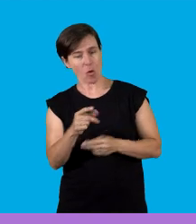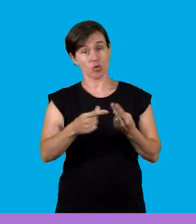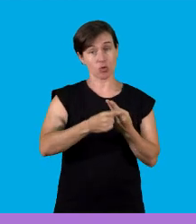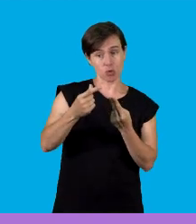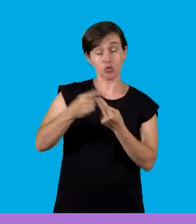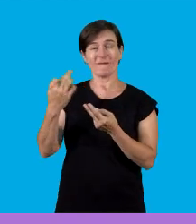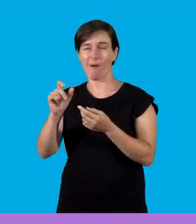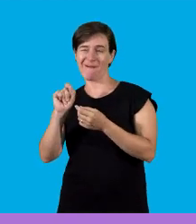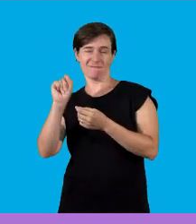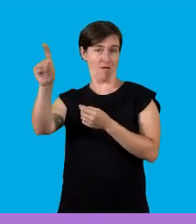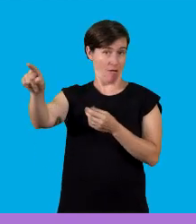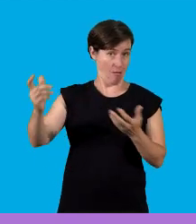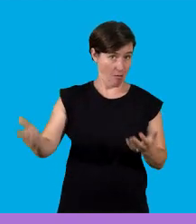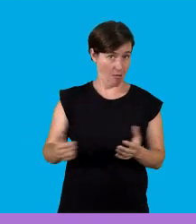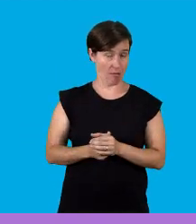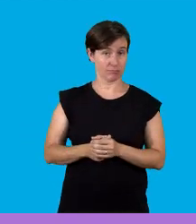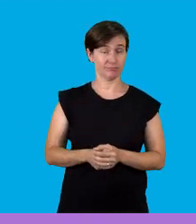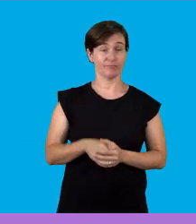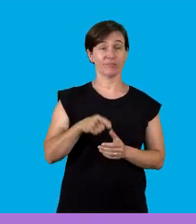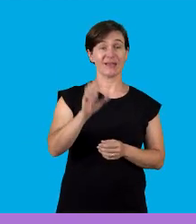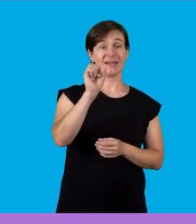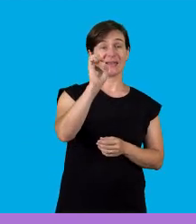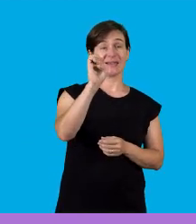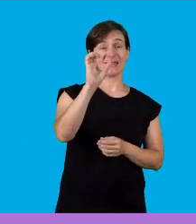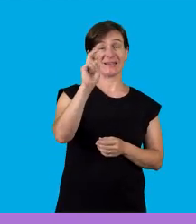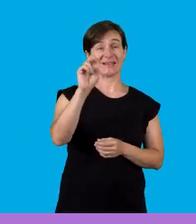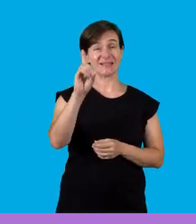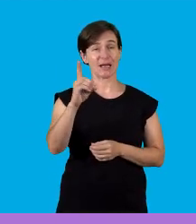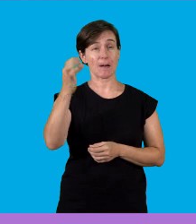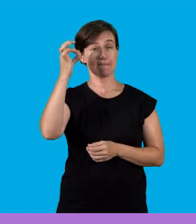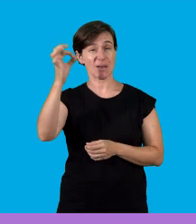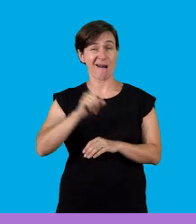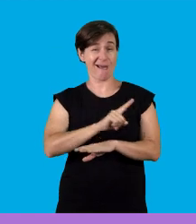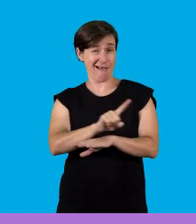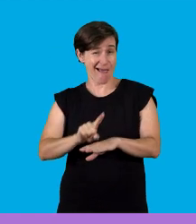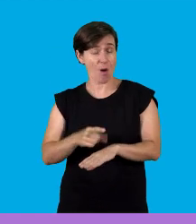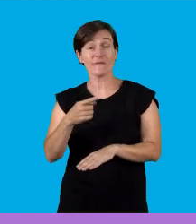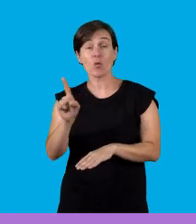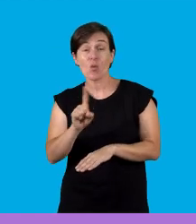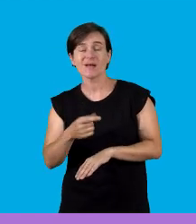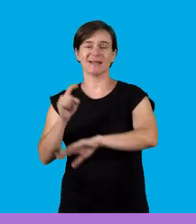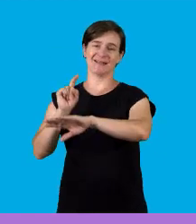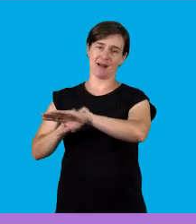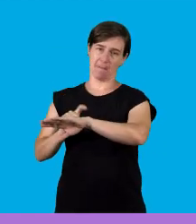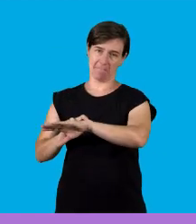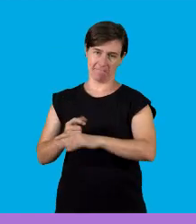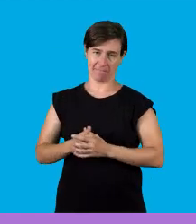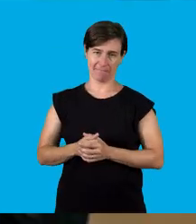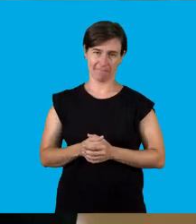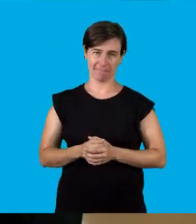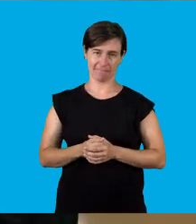units for measuring distance. And then seconds, minutes, and hours are units for measuring time.